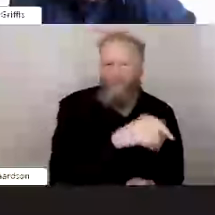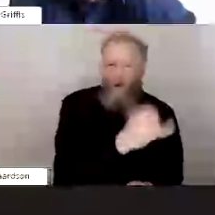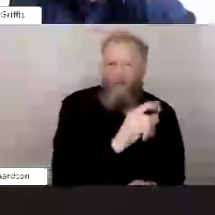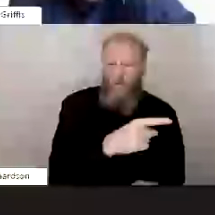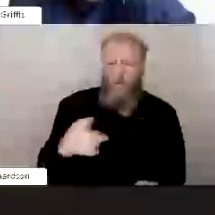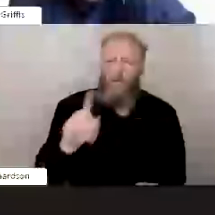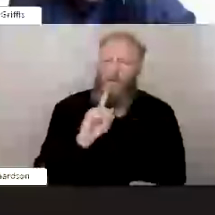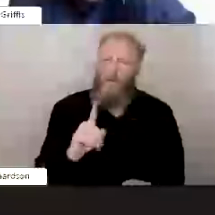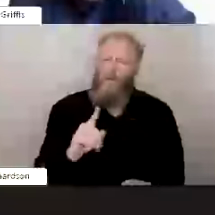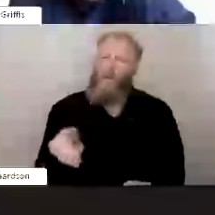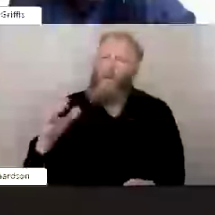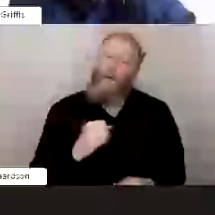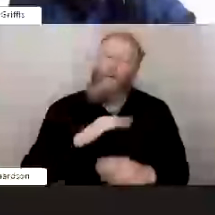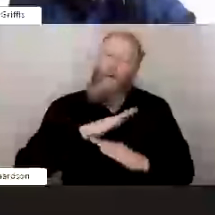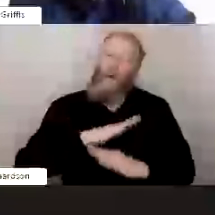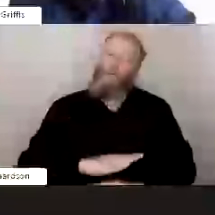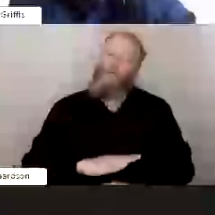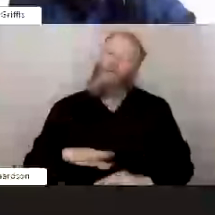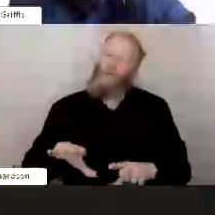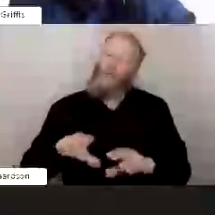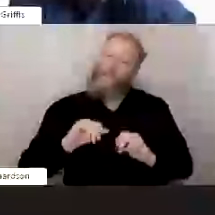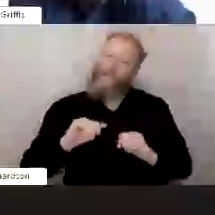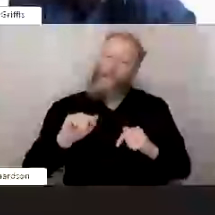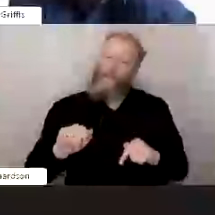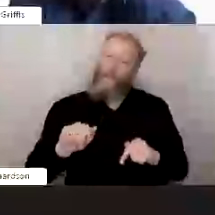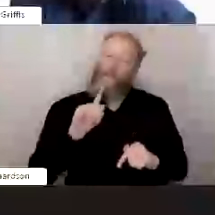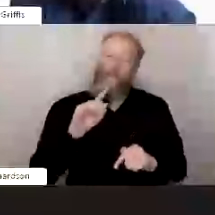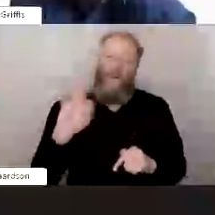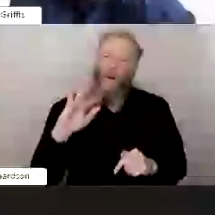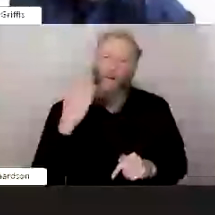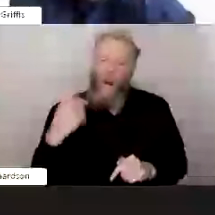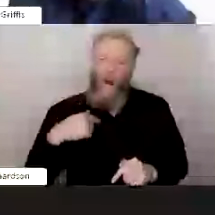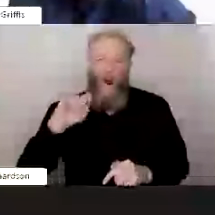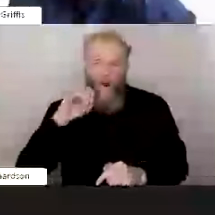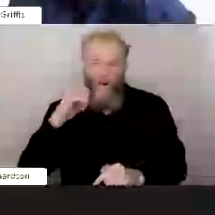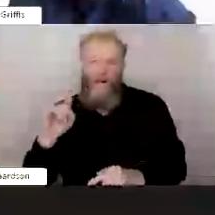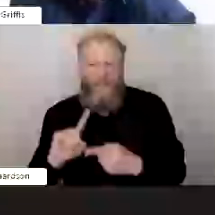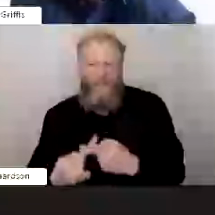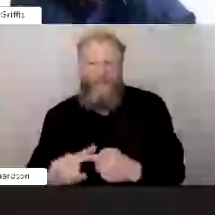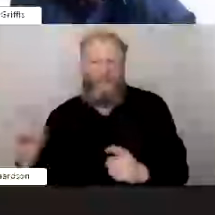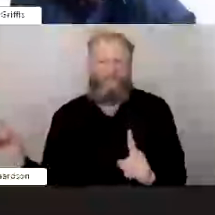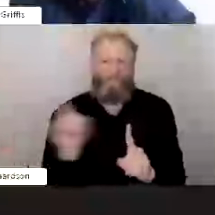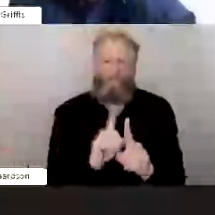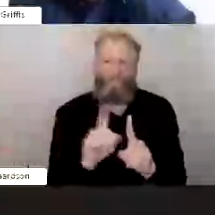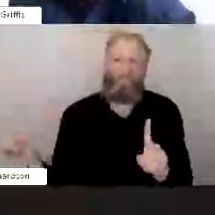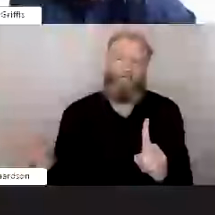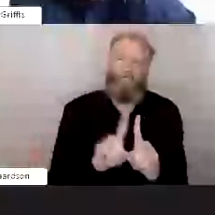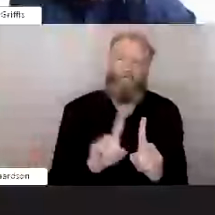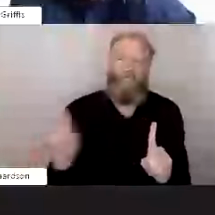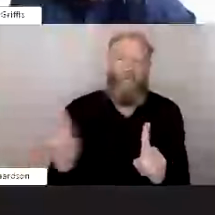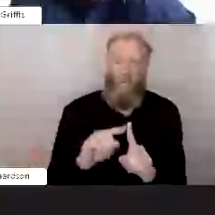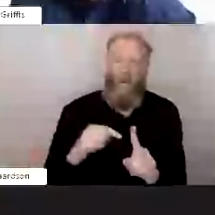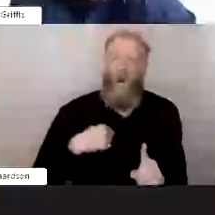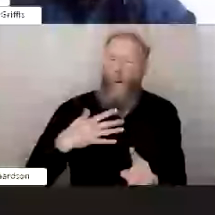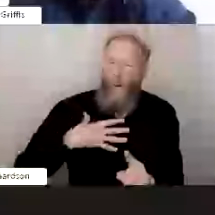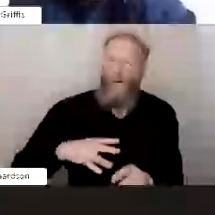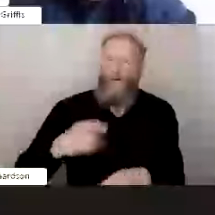and recognize that, I'm going to keep coming back though. I'm a genuine ally. I want to be an